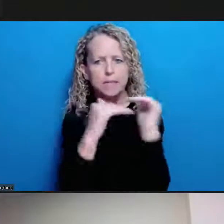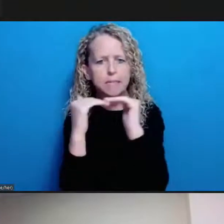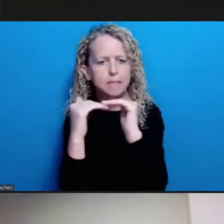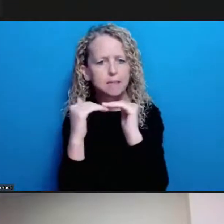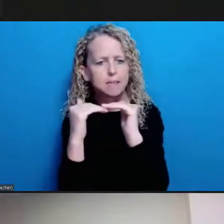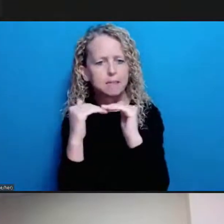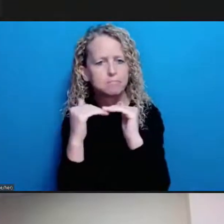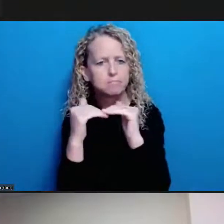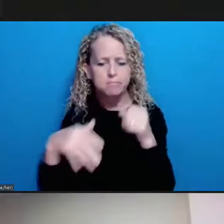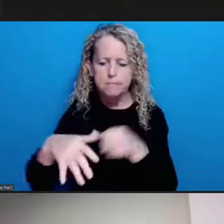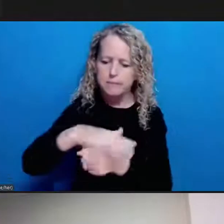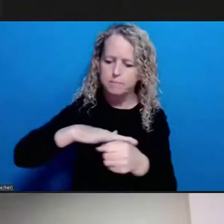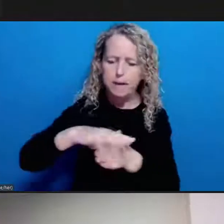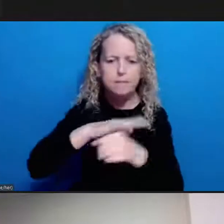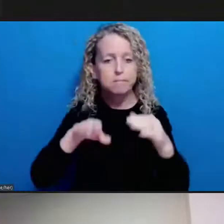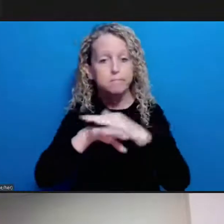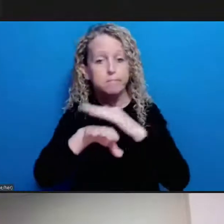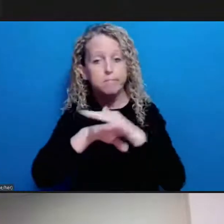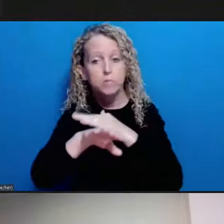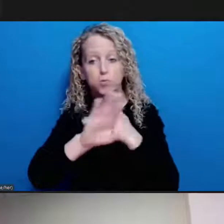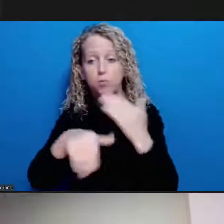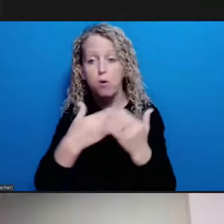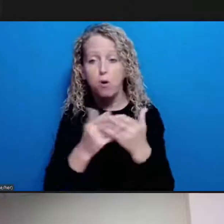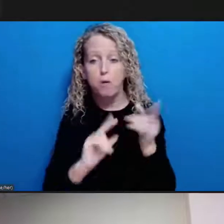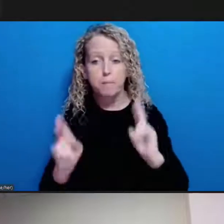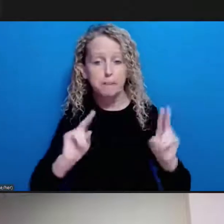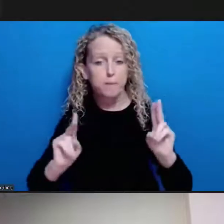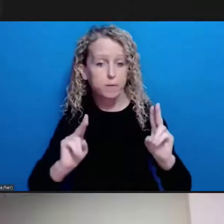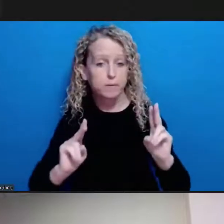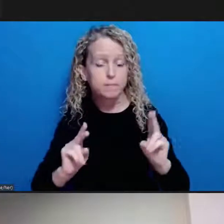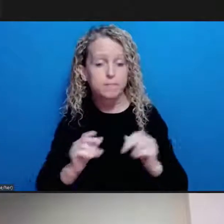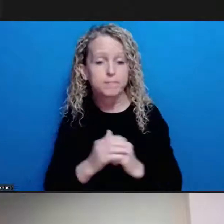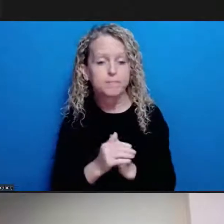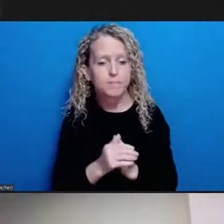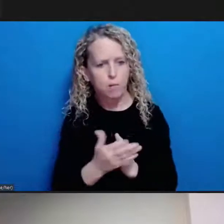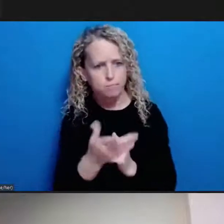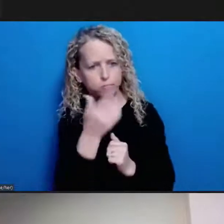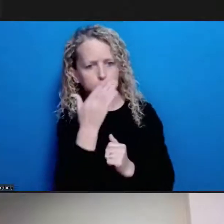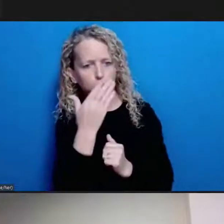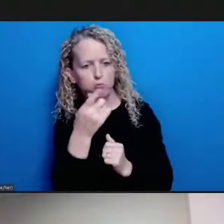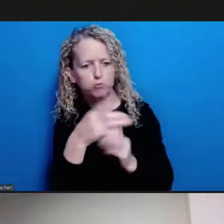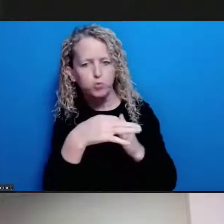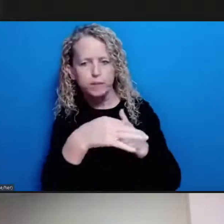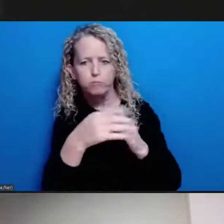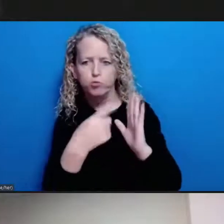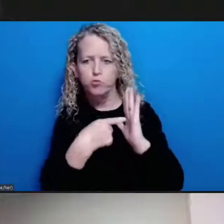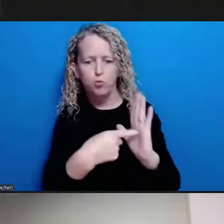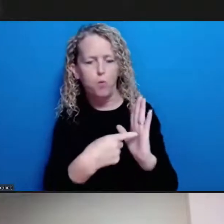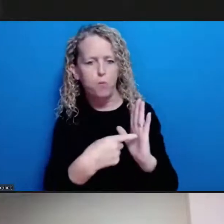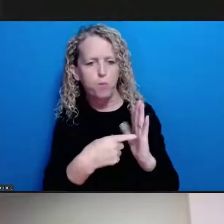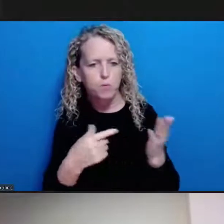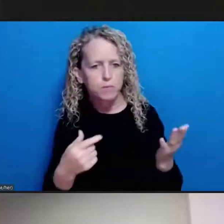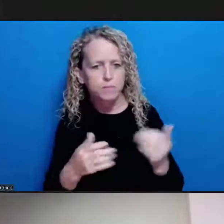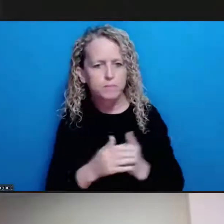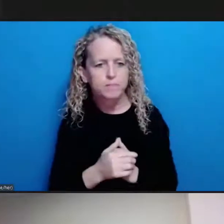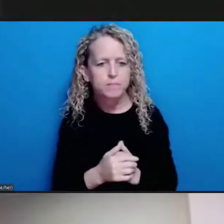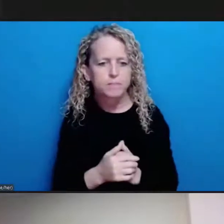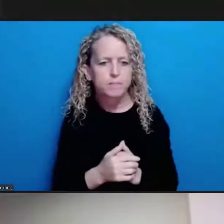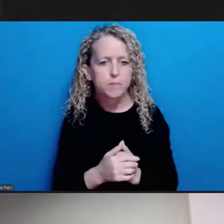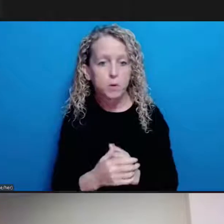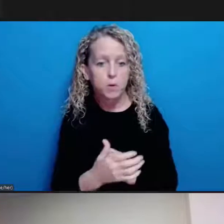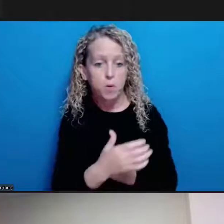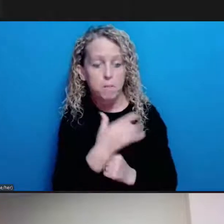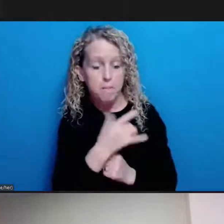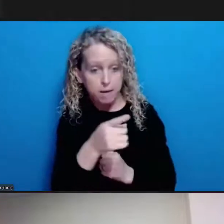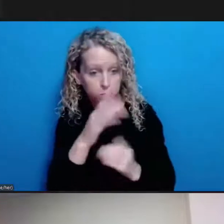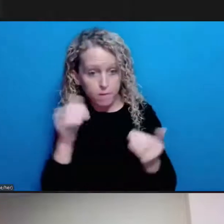space accessible to everyone. So that leading by example is really important, in that I'm not aware if this is a service that you provide for all